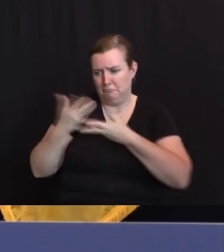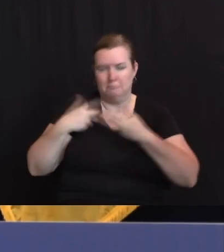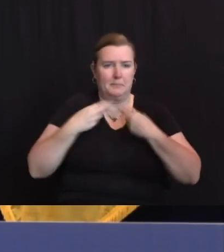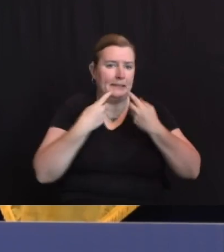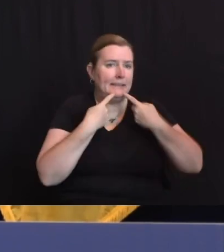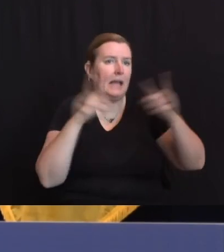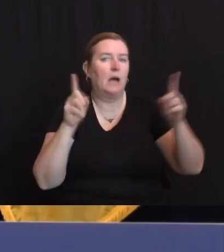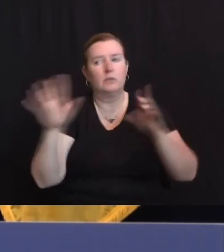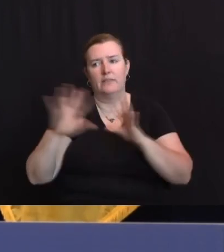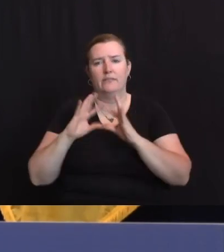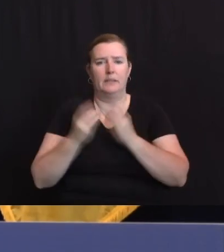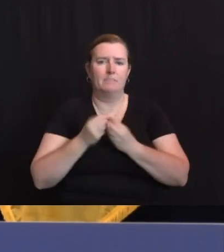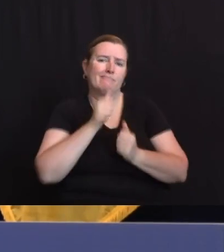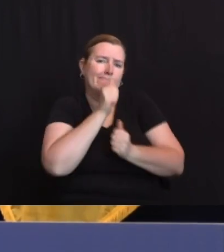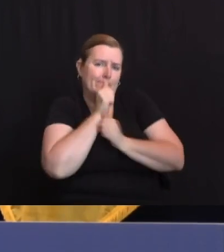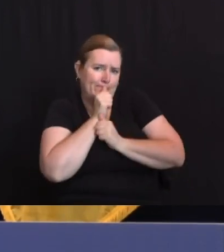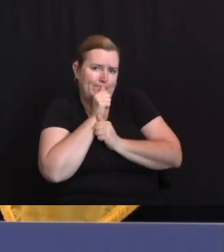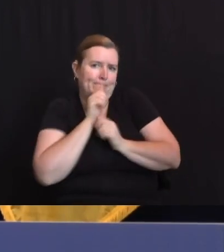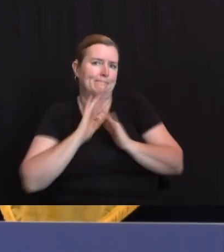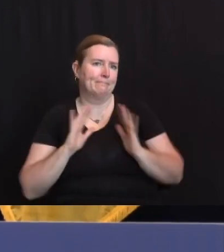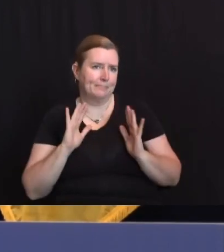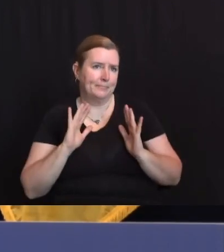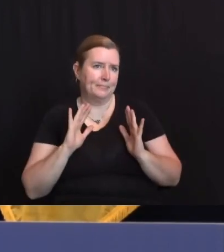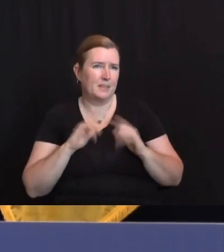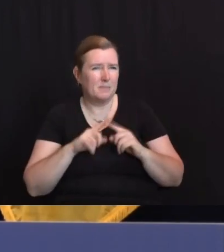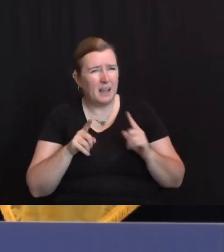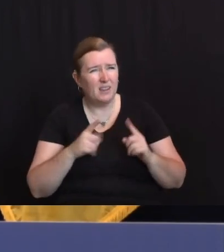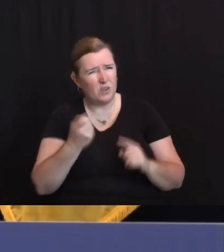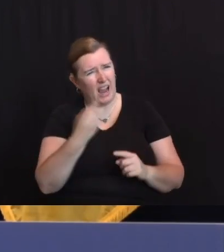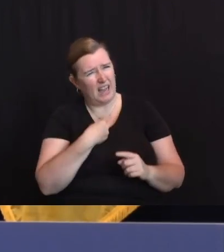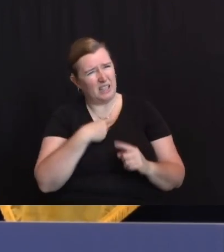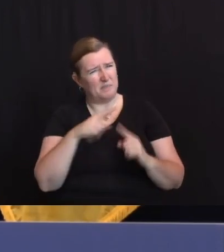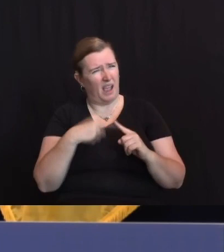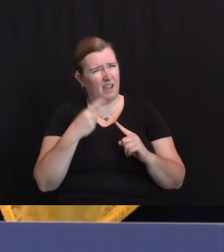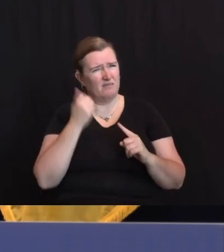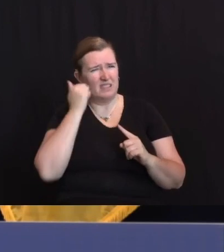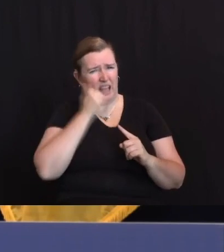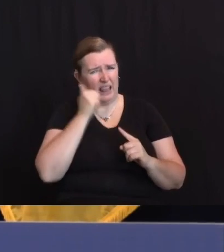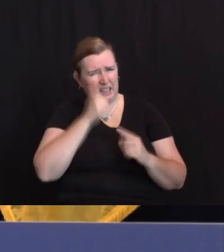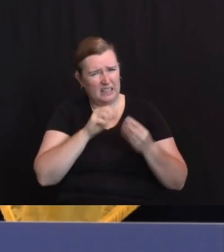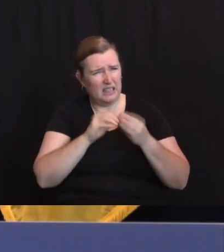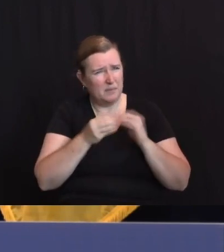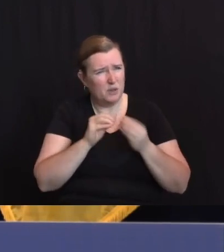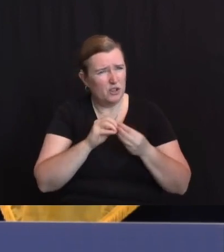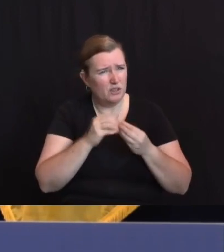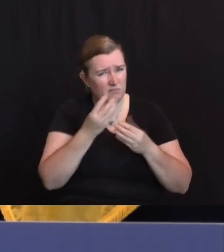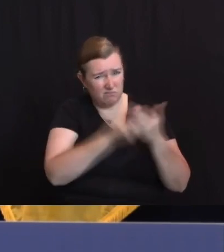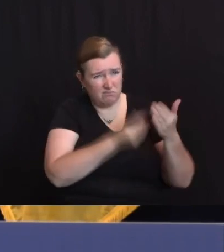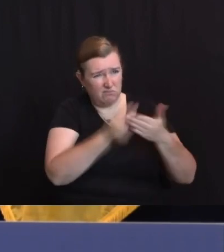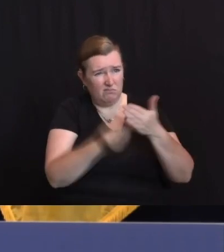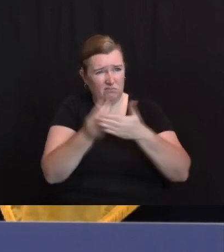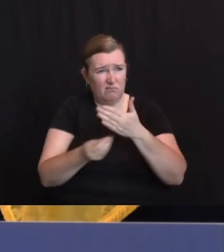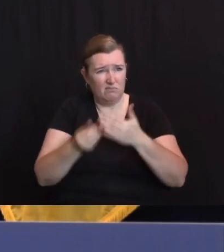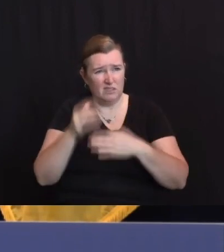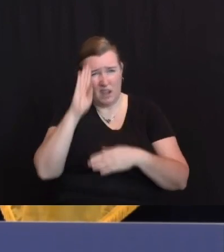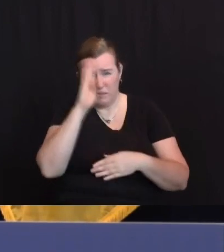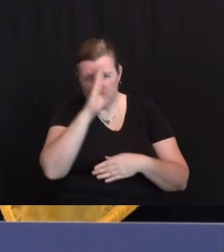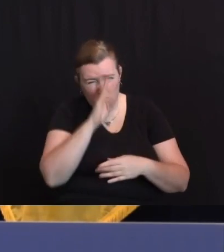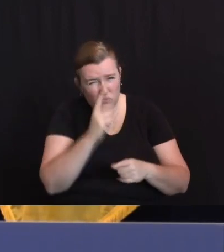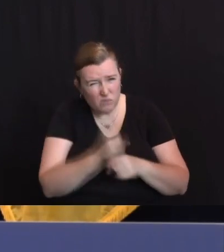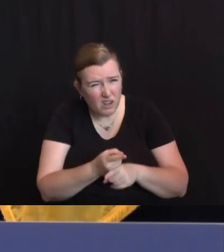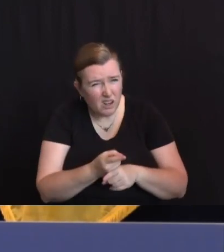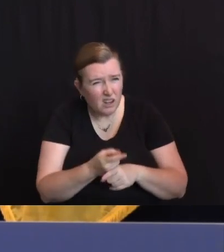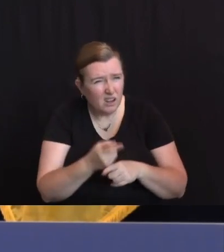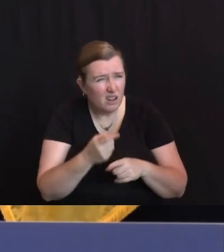is more the daily reference we make to folks who have died in the hospital. And I know, Judy, you